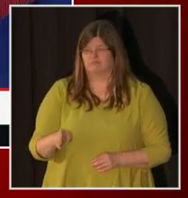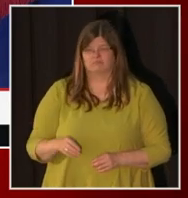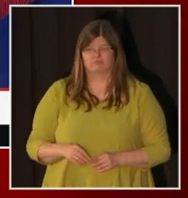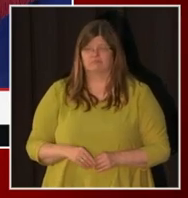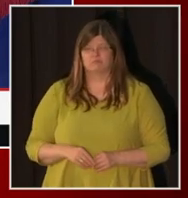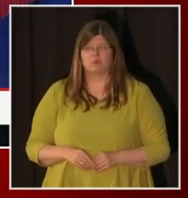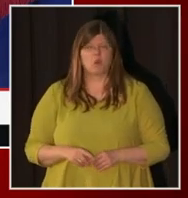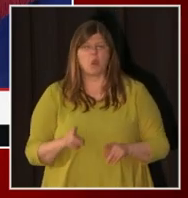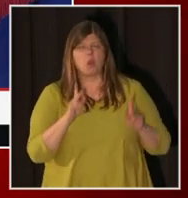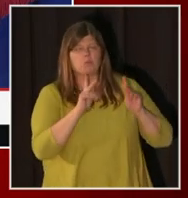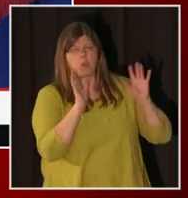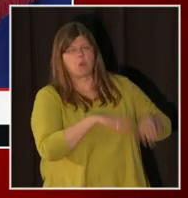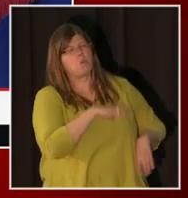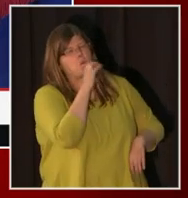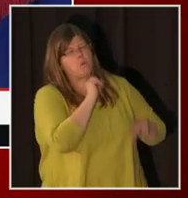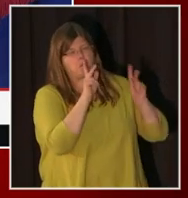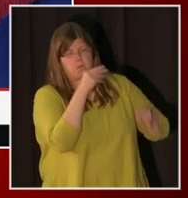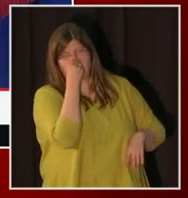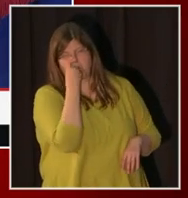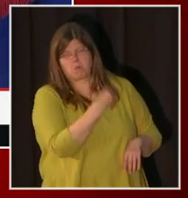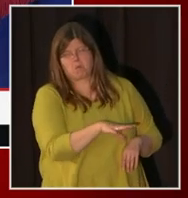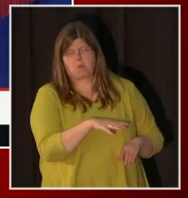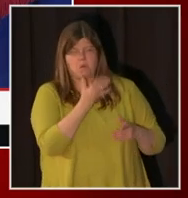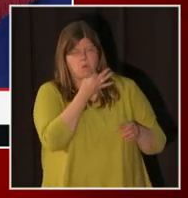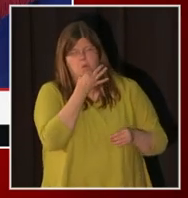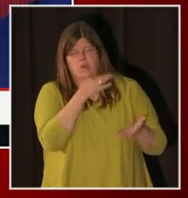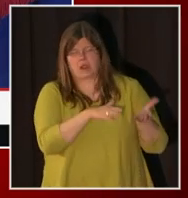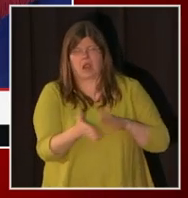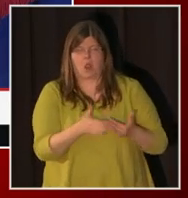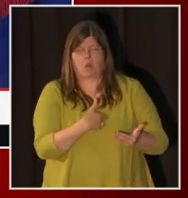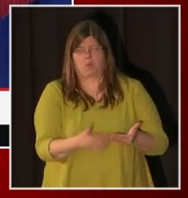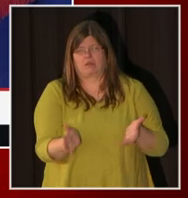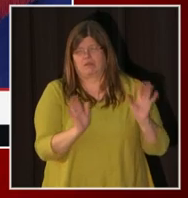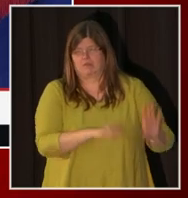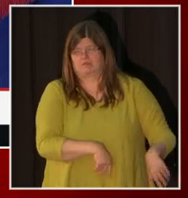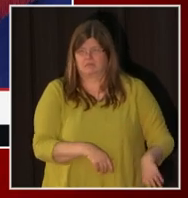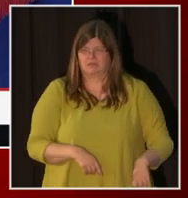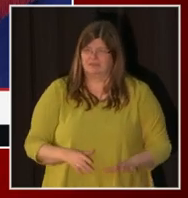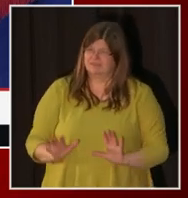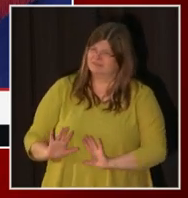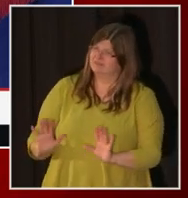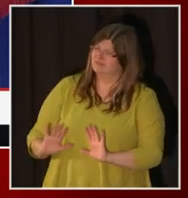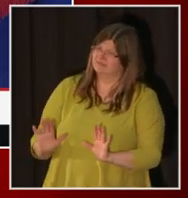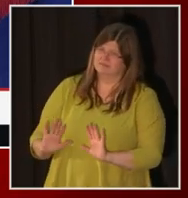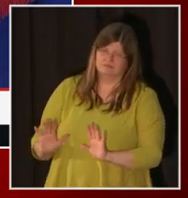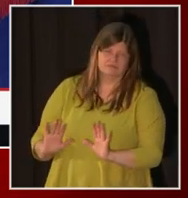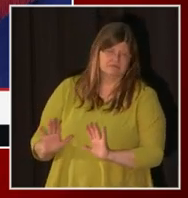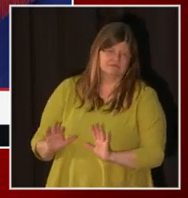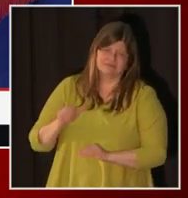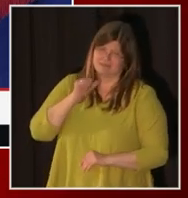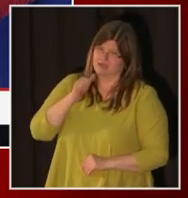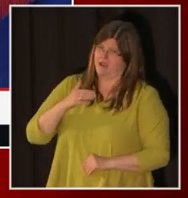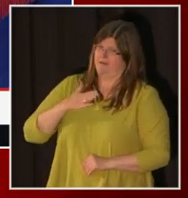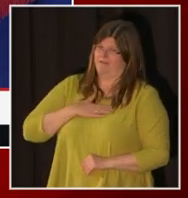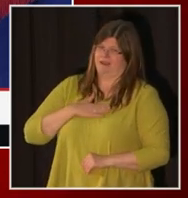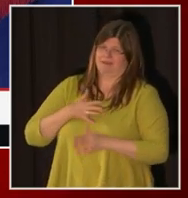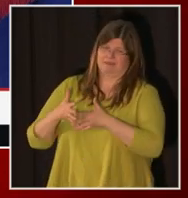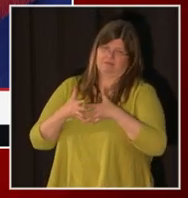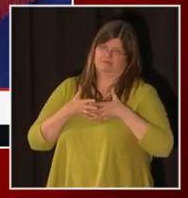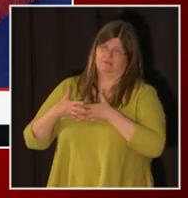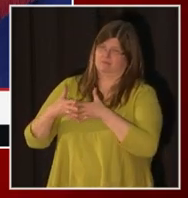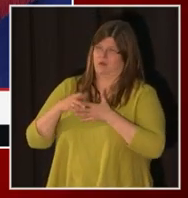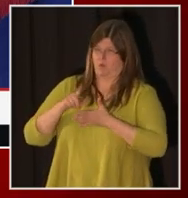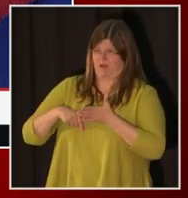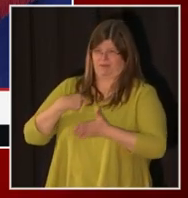anyway, and that's just not the America that I believe in. I believe in a country like